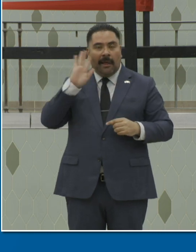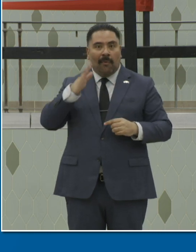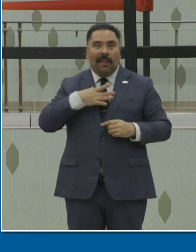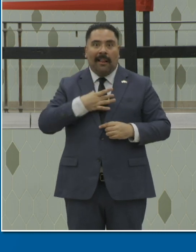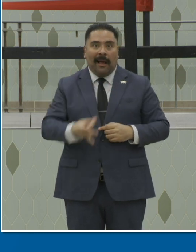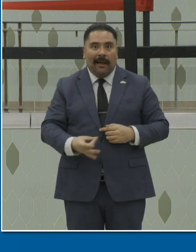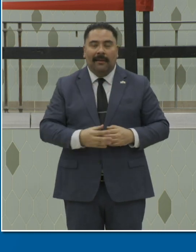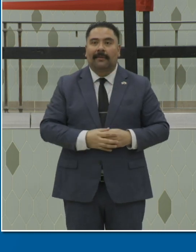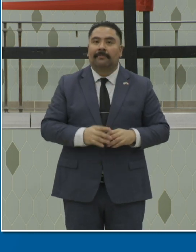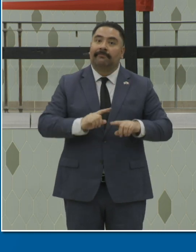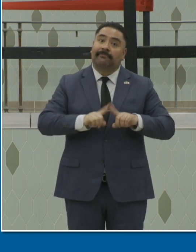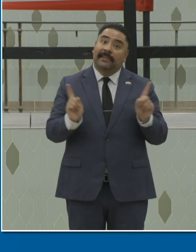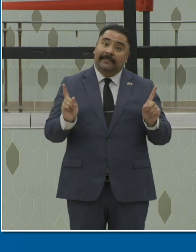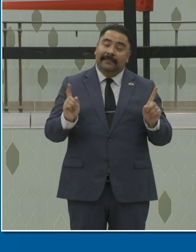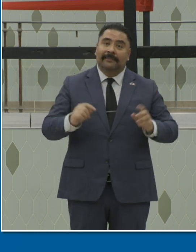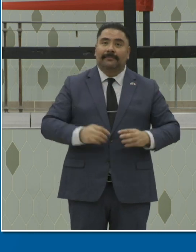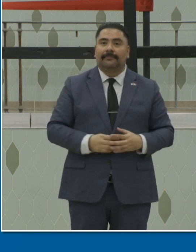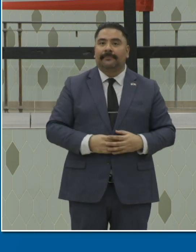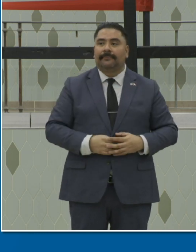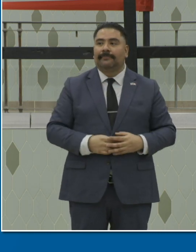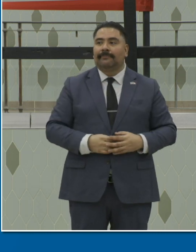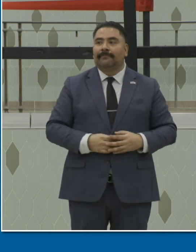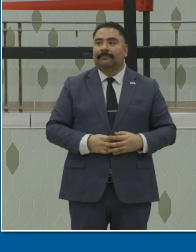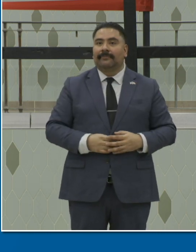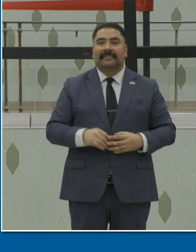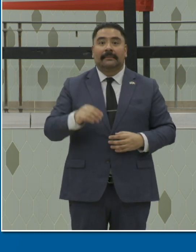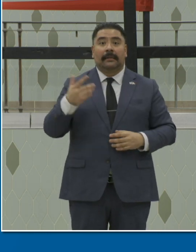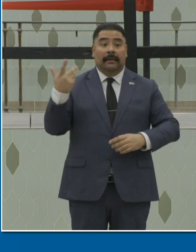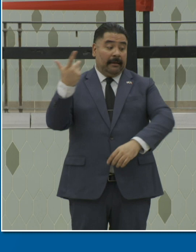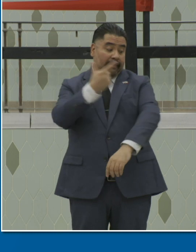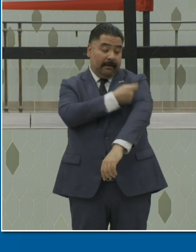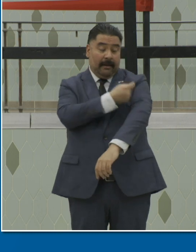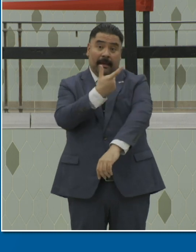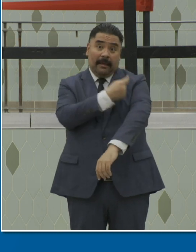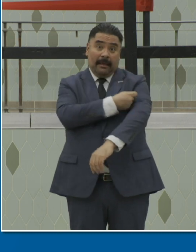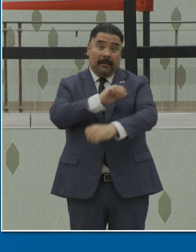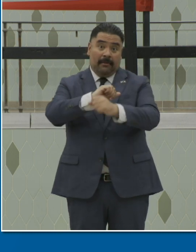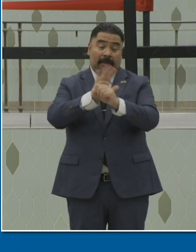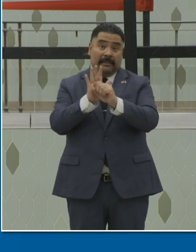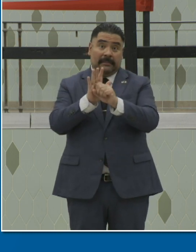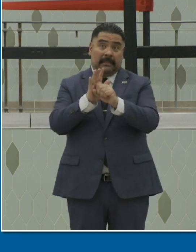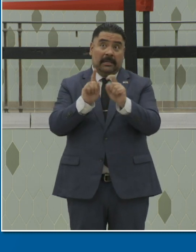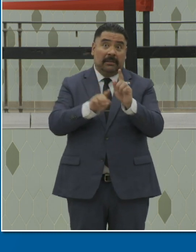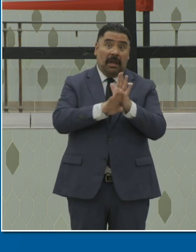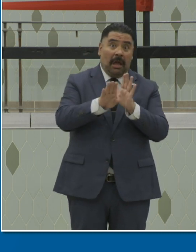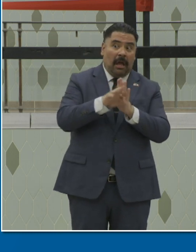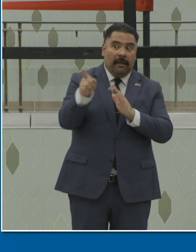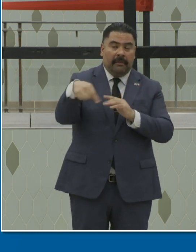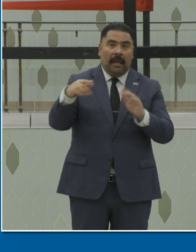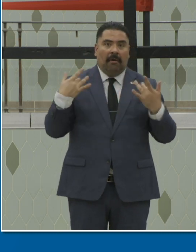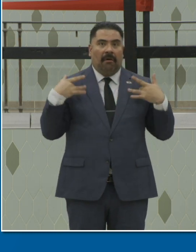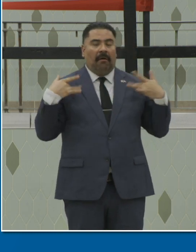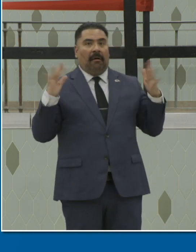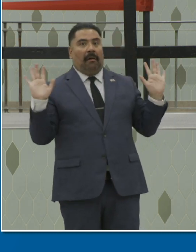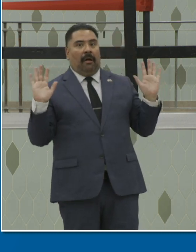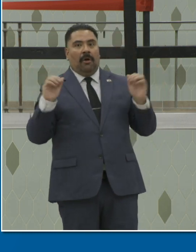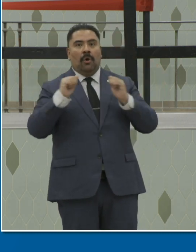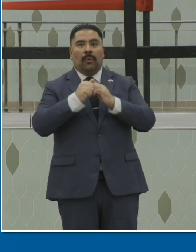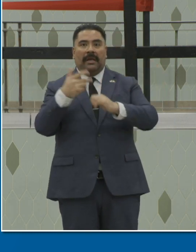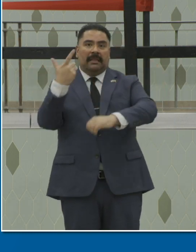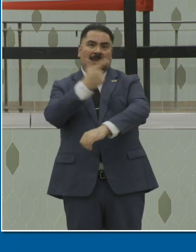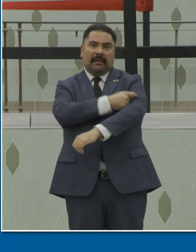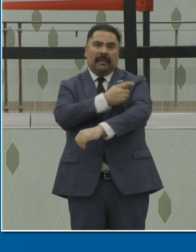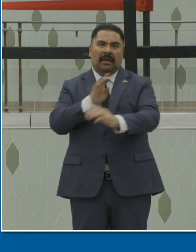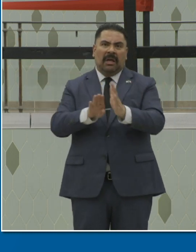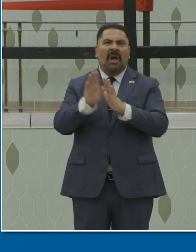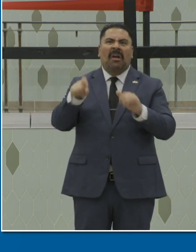that. But the vaccine was coming out, and they all backed out. Said, well, with the vaccine, you know,